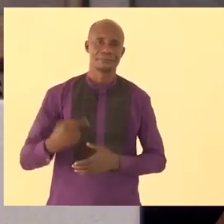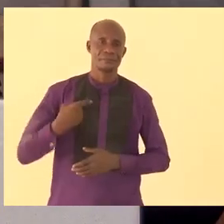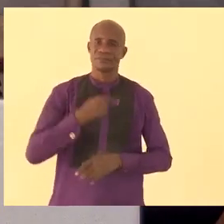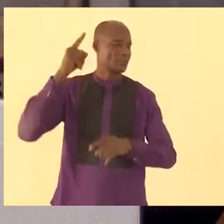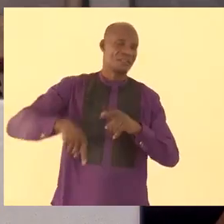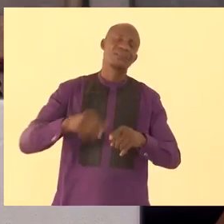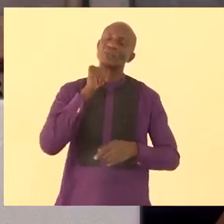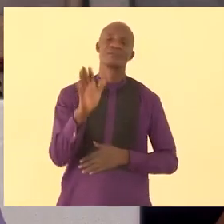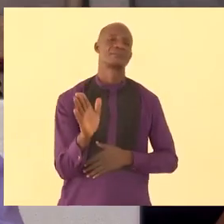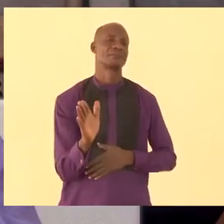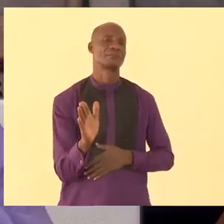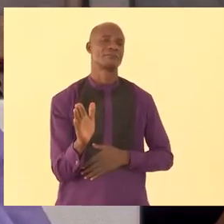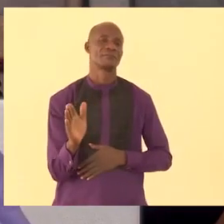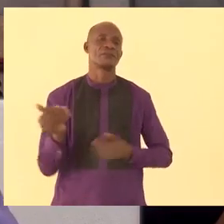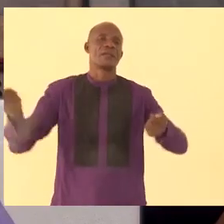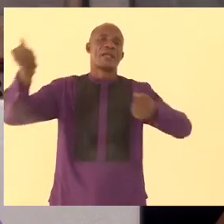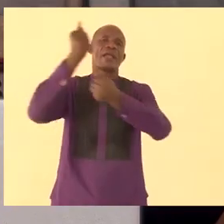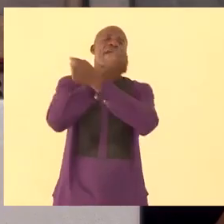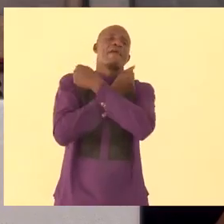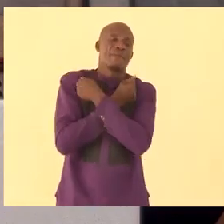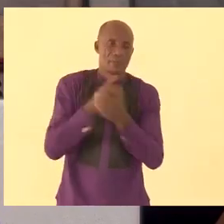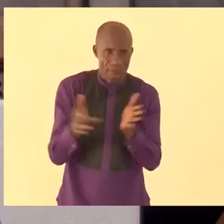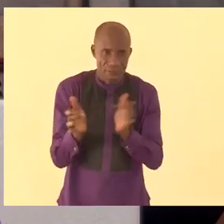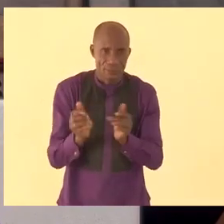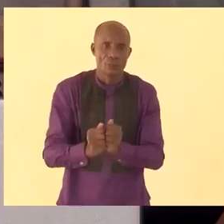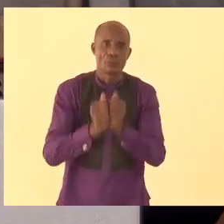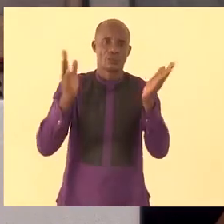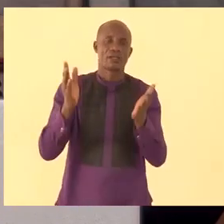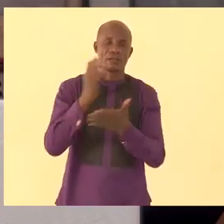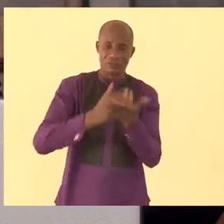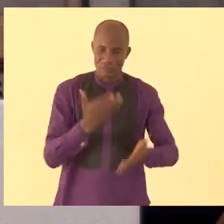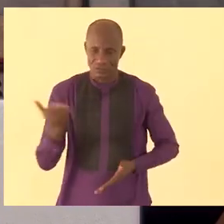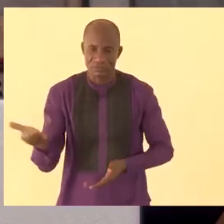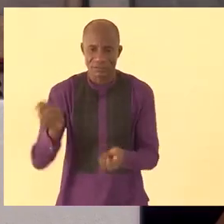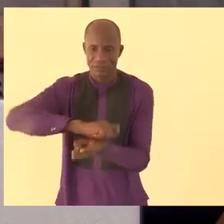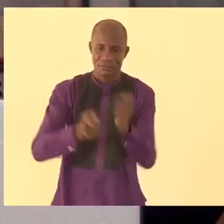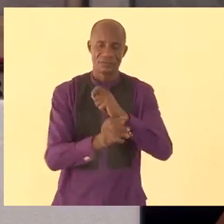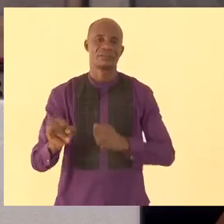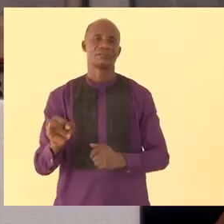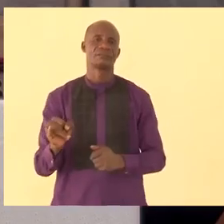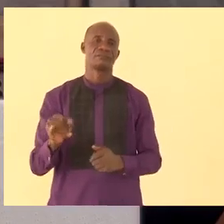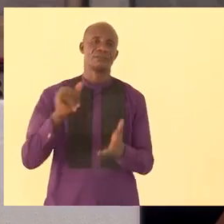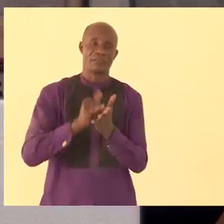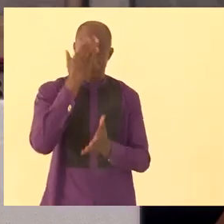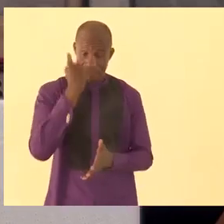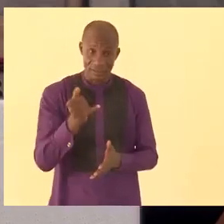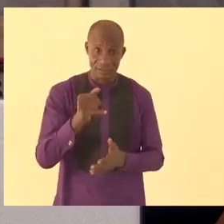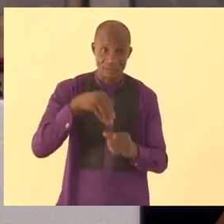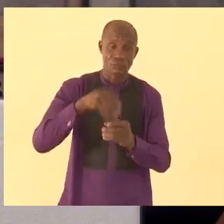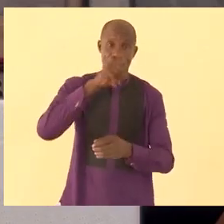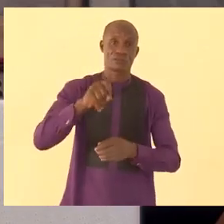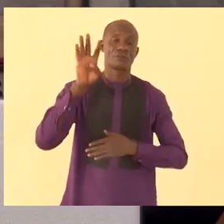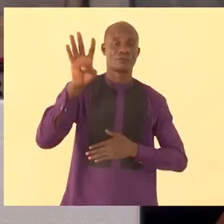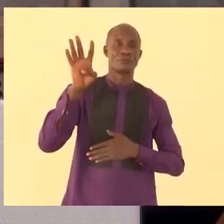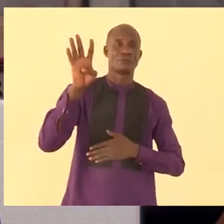We cannot embrace Jesus without something changing. That is why I said with that question 4,